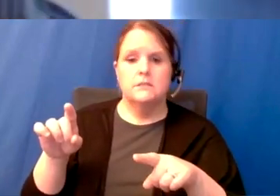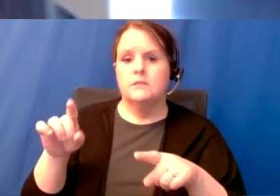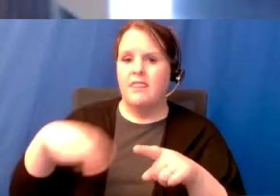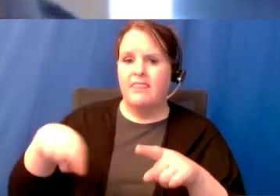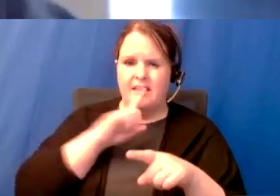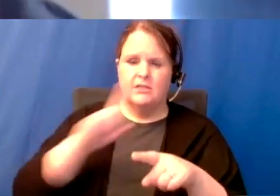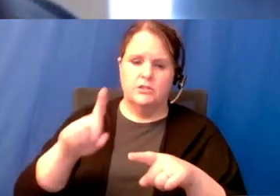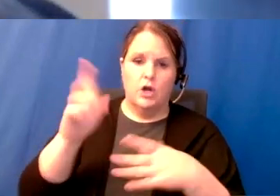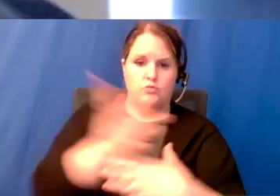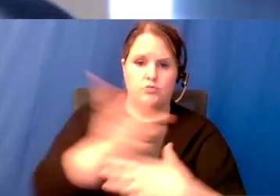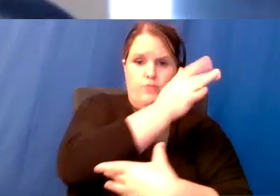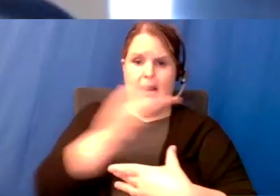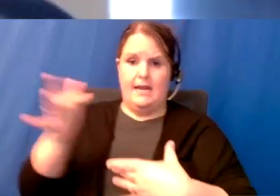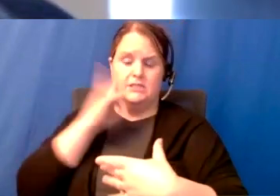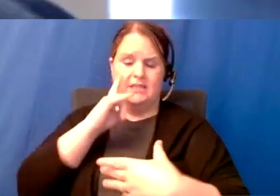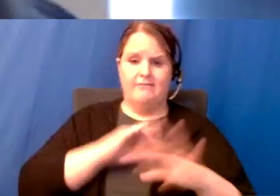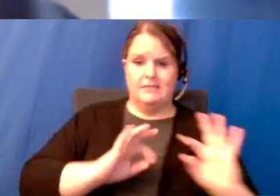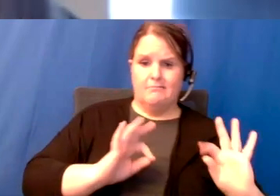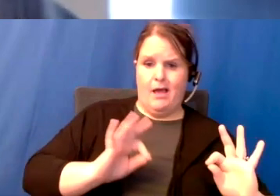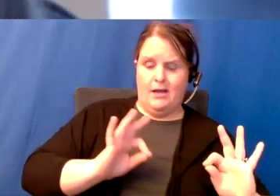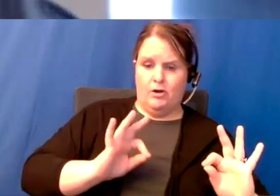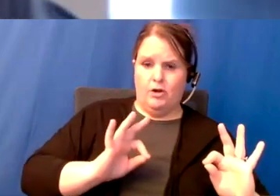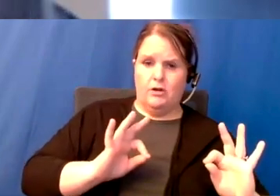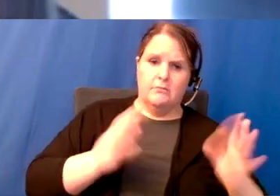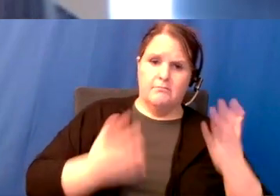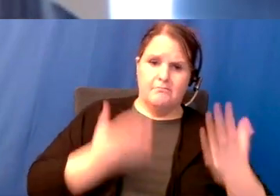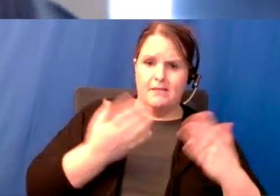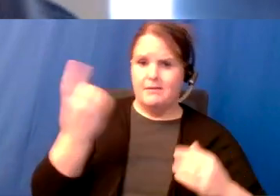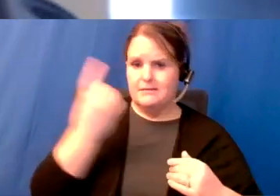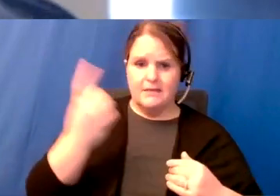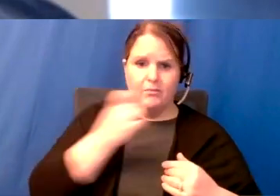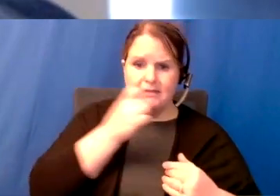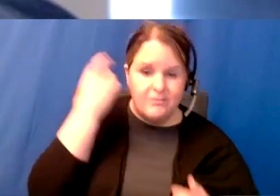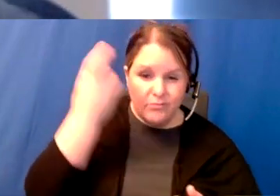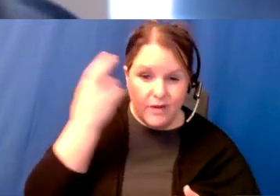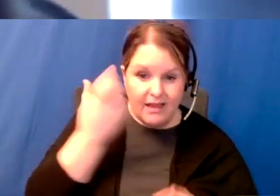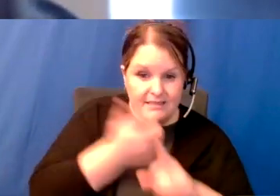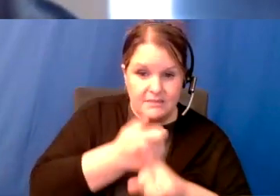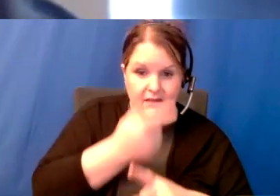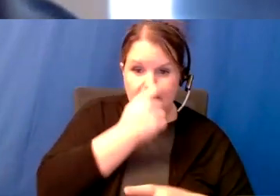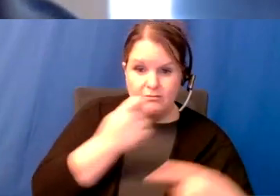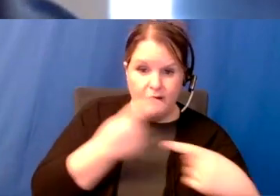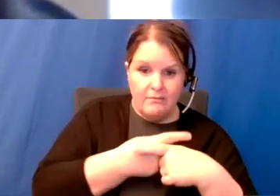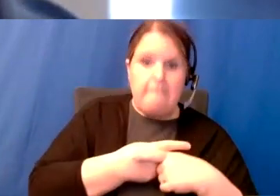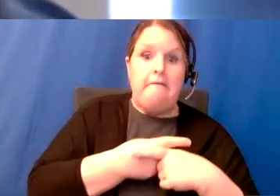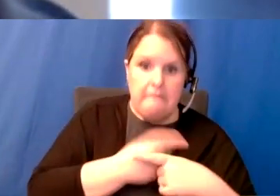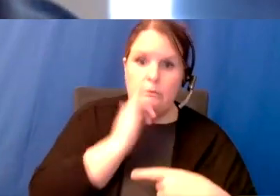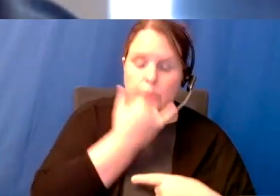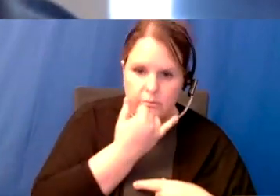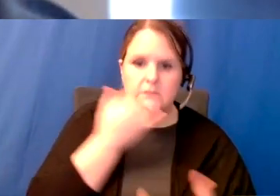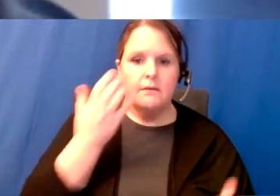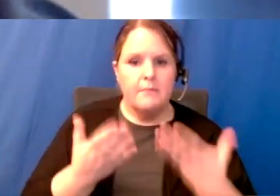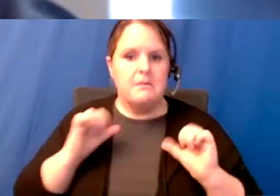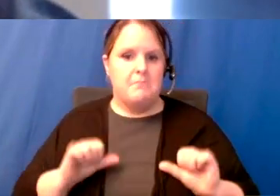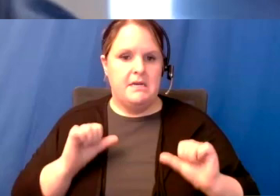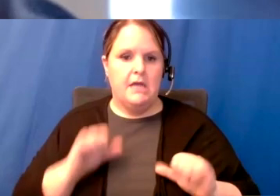these are on a range. So if it's a more minor conflict of interest that maybe someone didn't realize was a conflict of interest, there might be